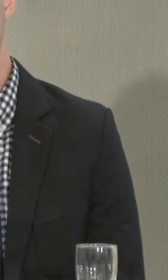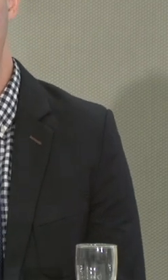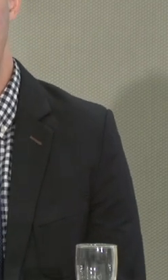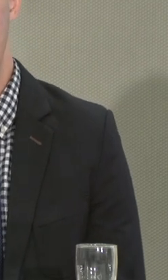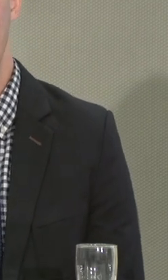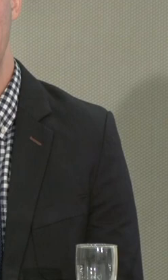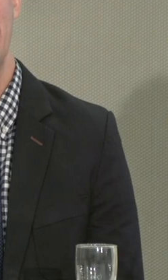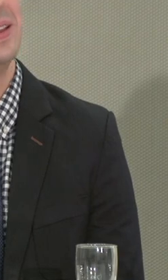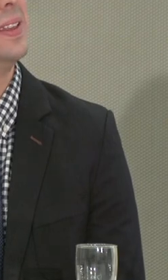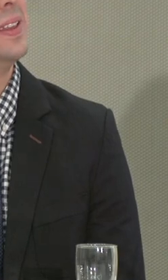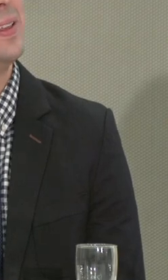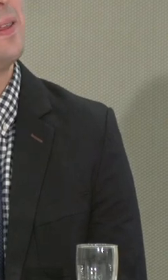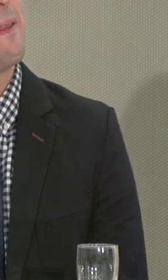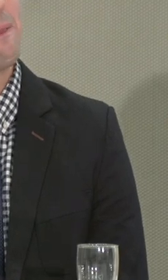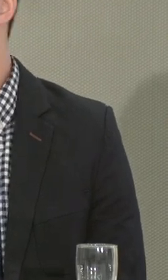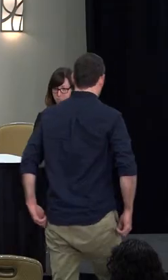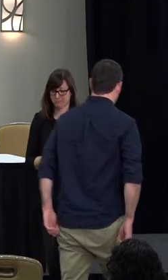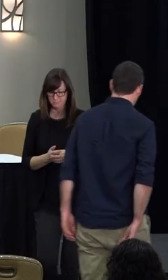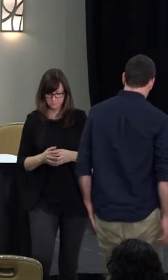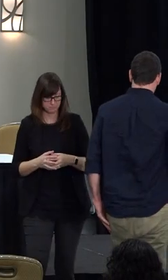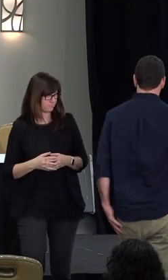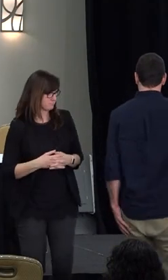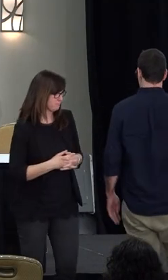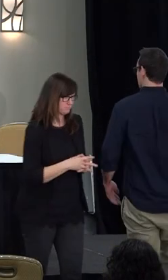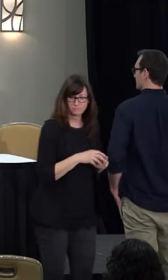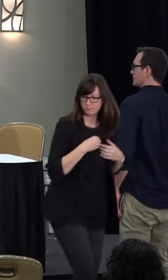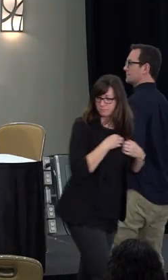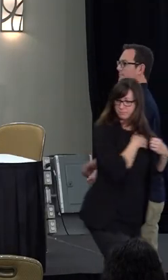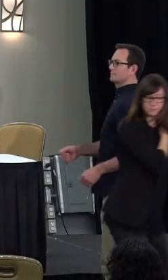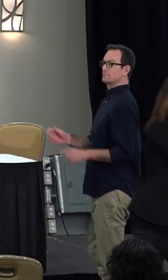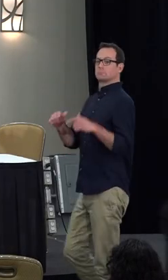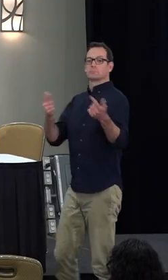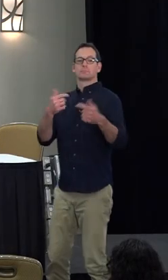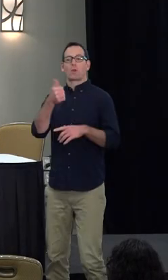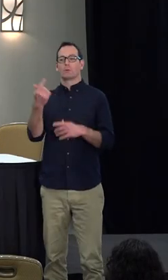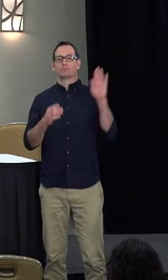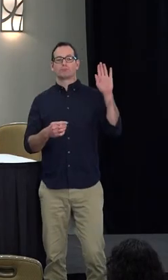it. Excellent. Are there any other questions?